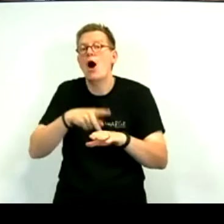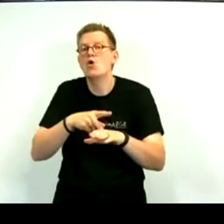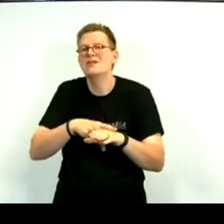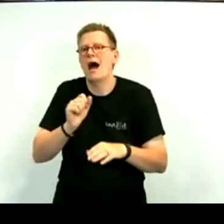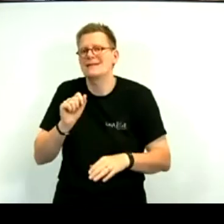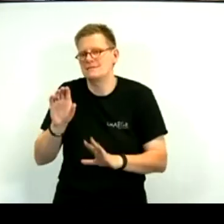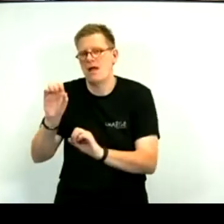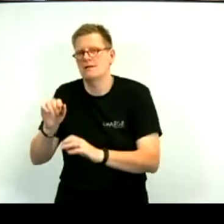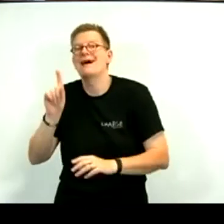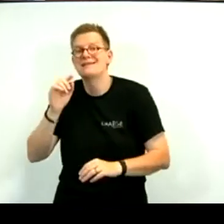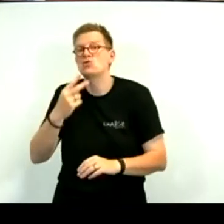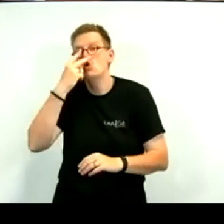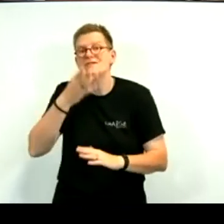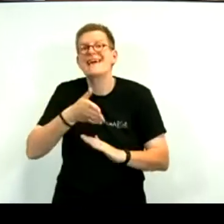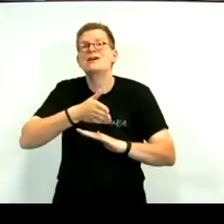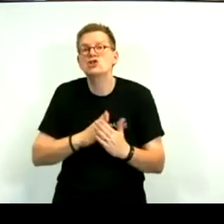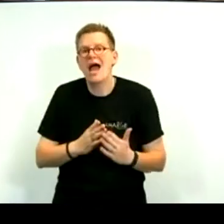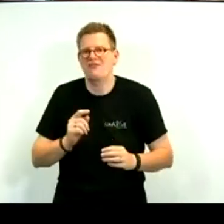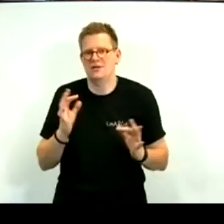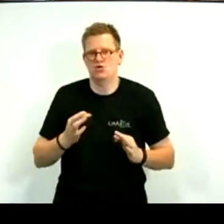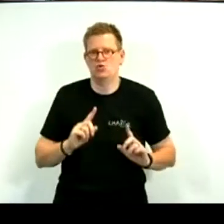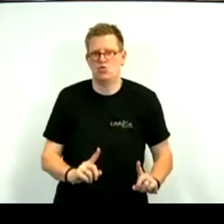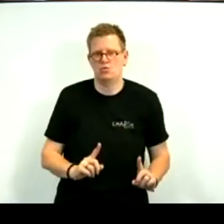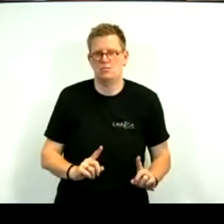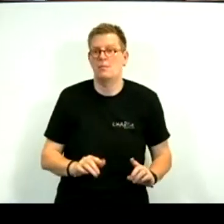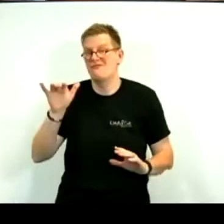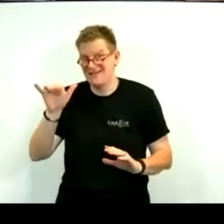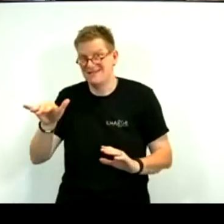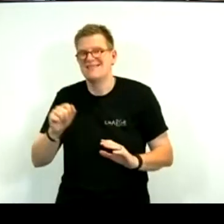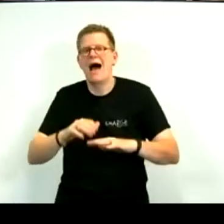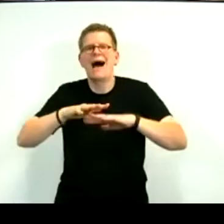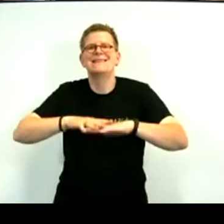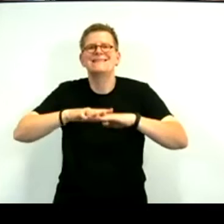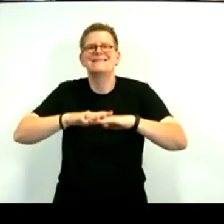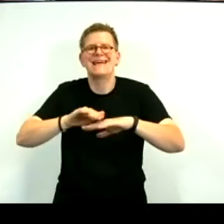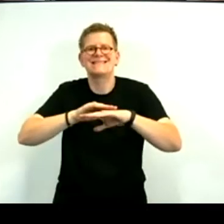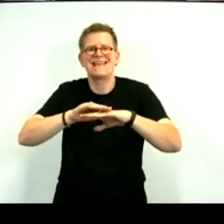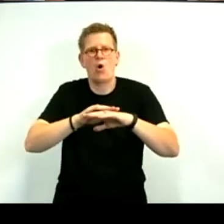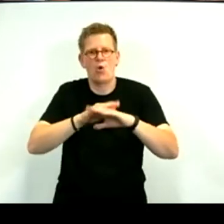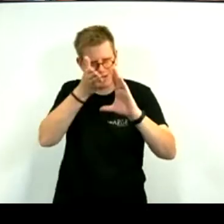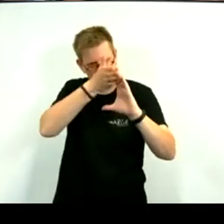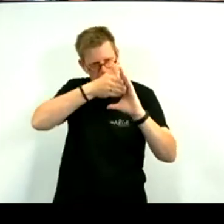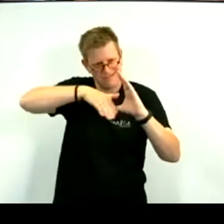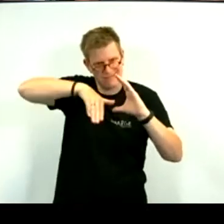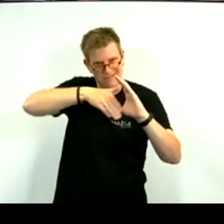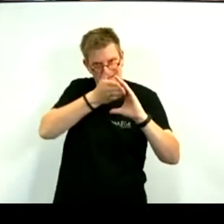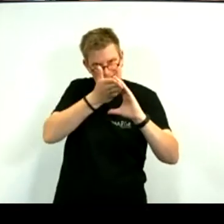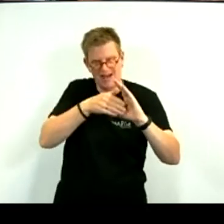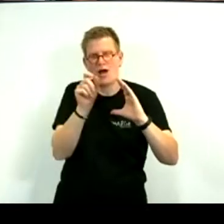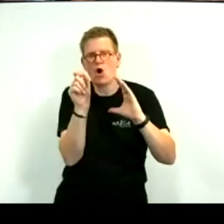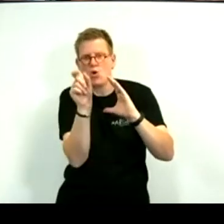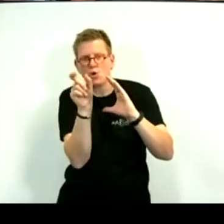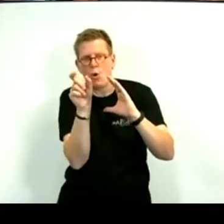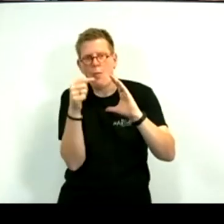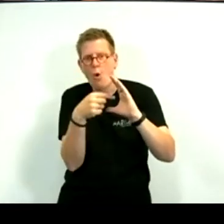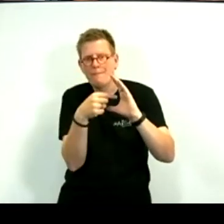has retinal collarbomas, the ophthalmologist is always very interested because retinal collarbomas